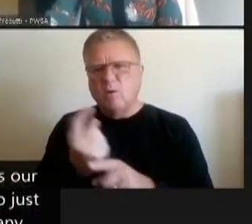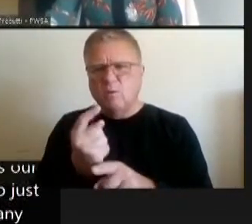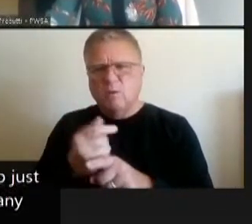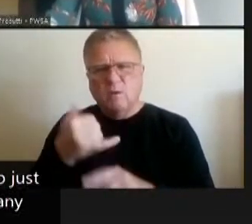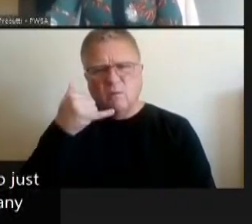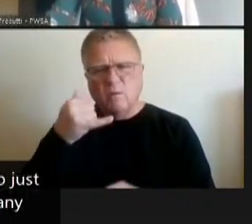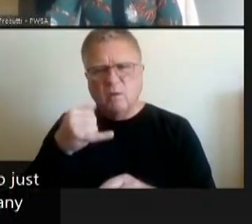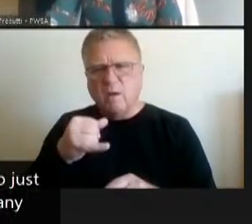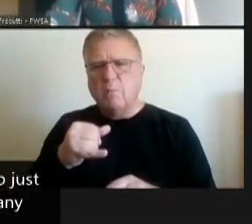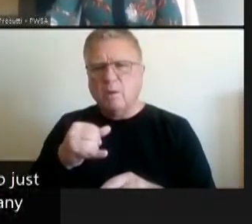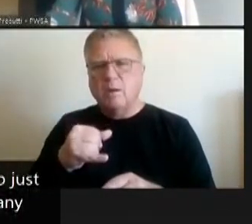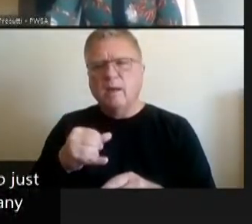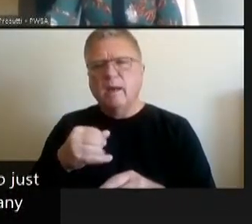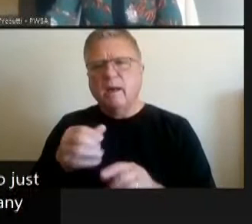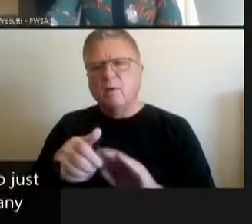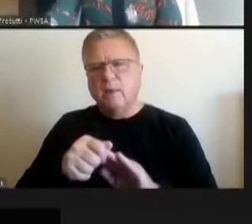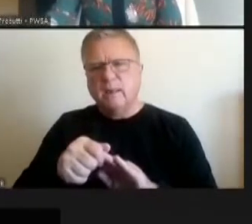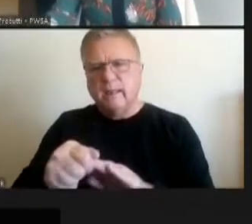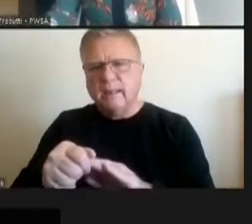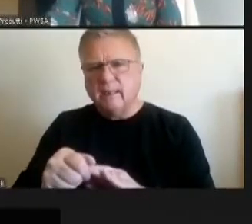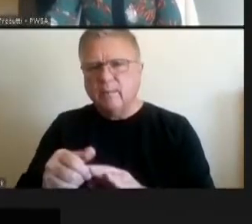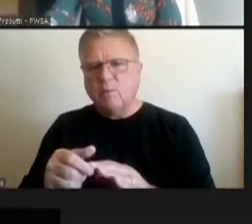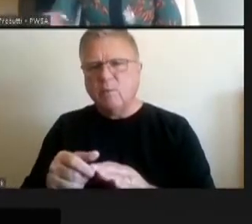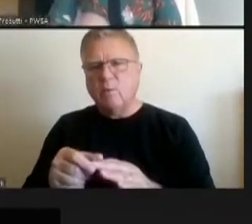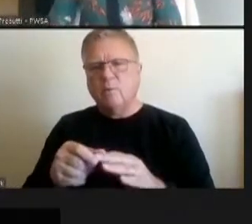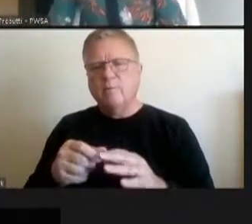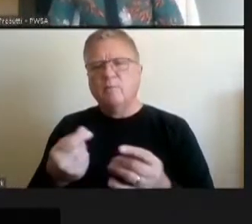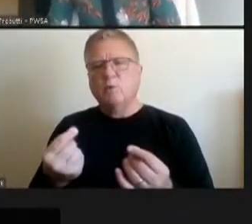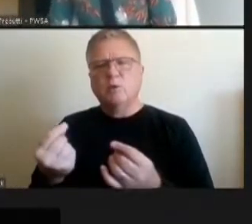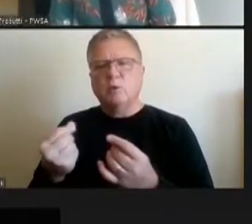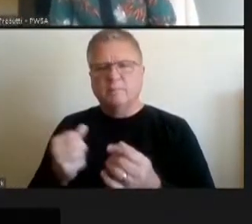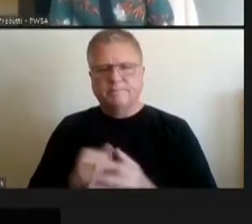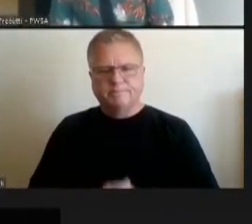these. Thanks, Jen. Next slide. So